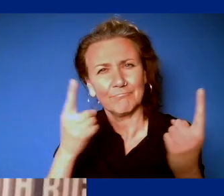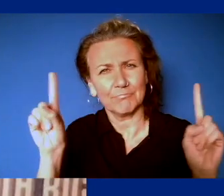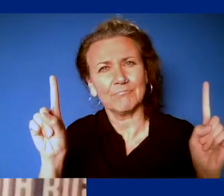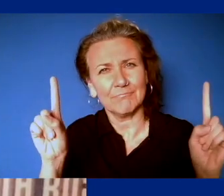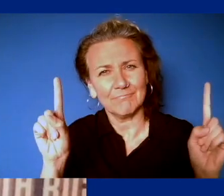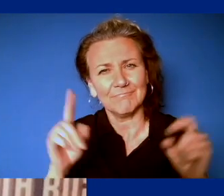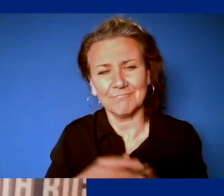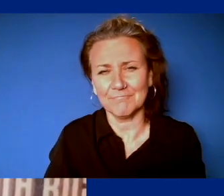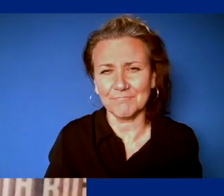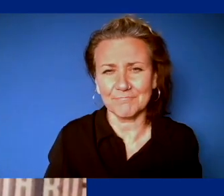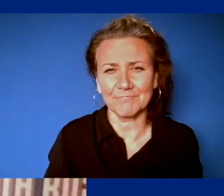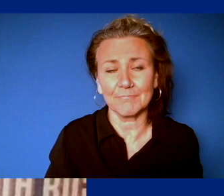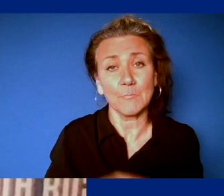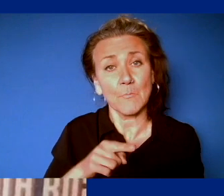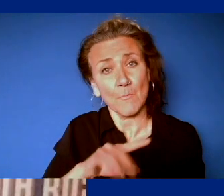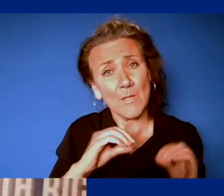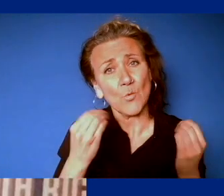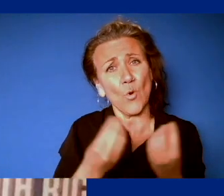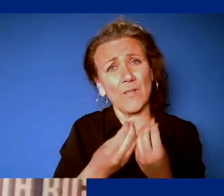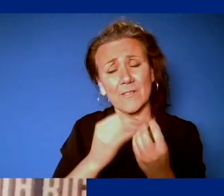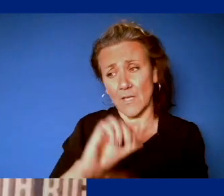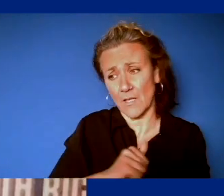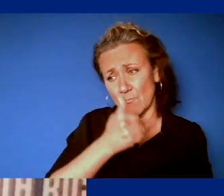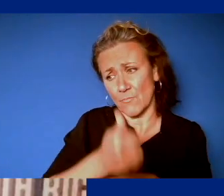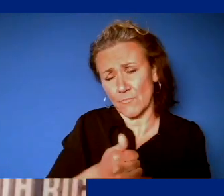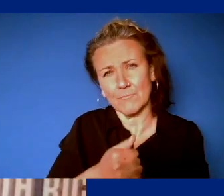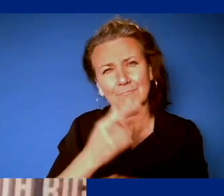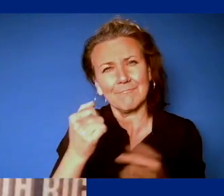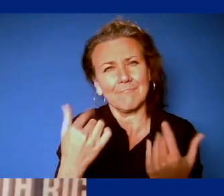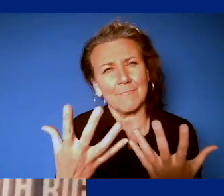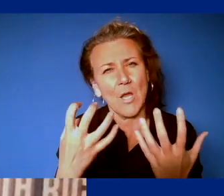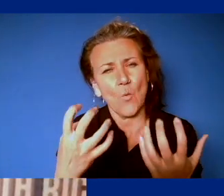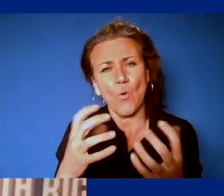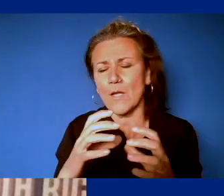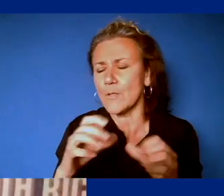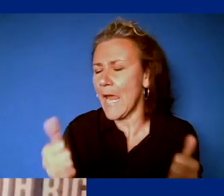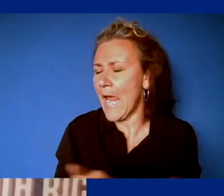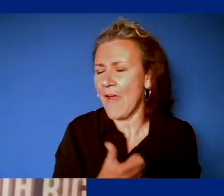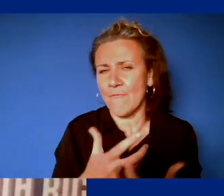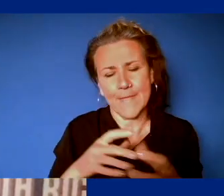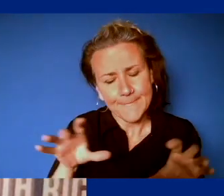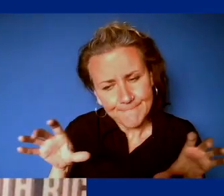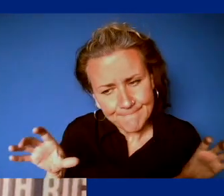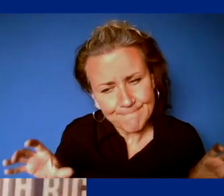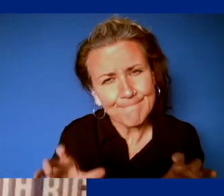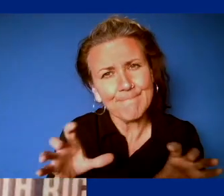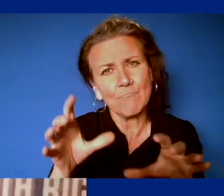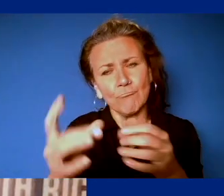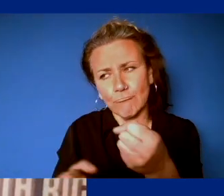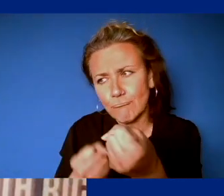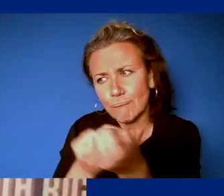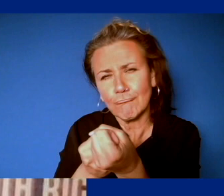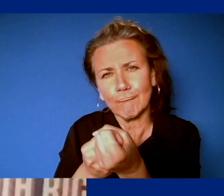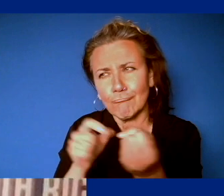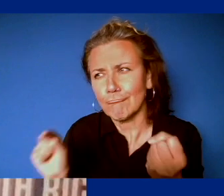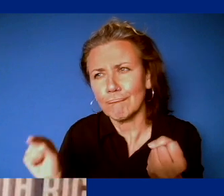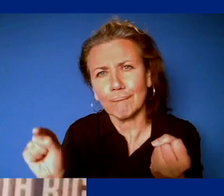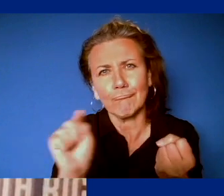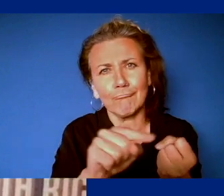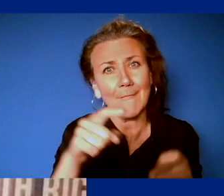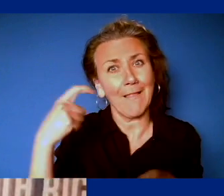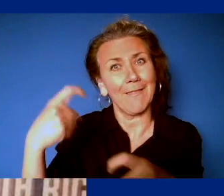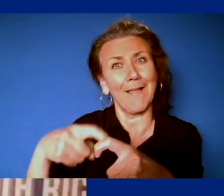great heights. Poderistas was founded because we want to do everything in our power to